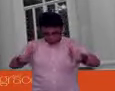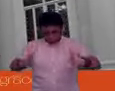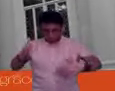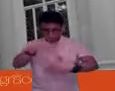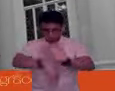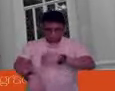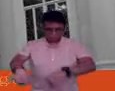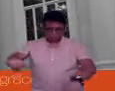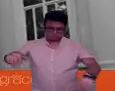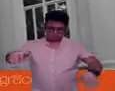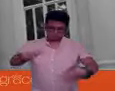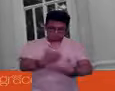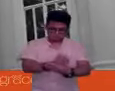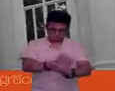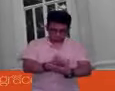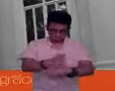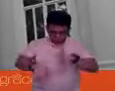thy people